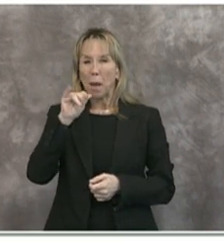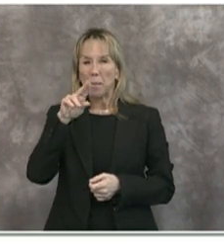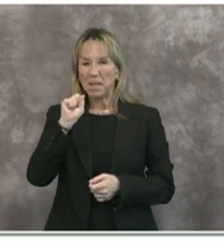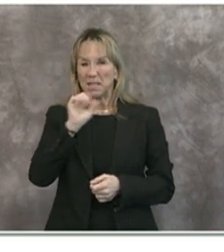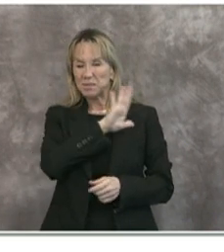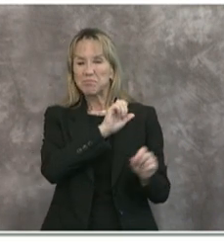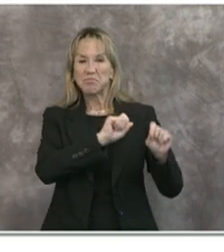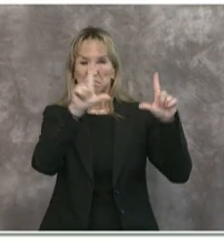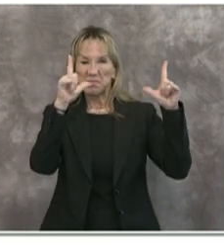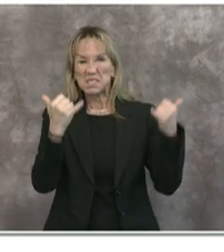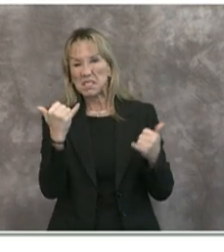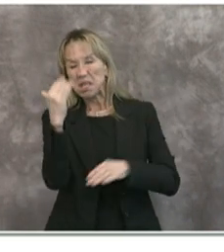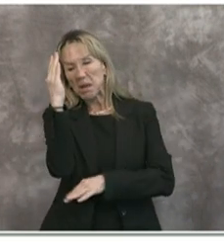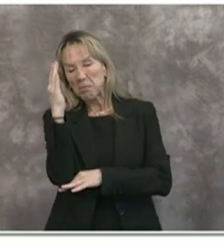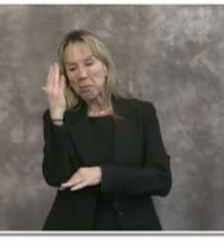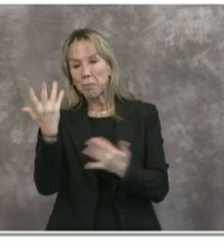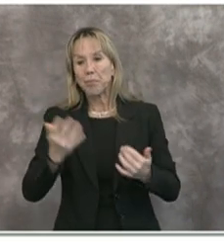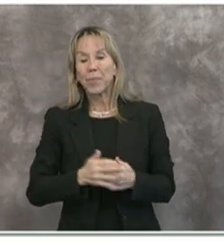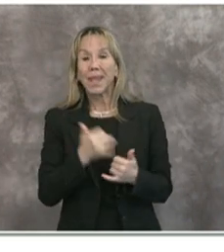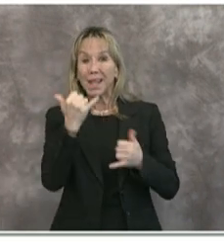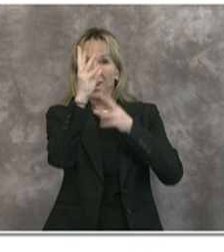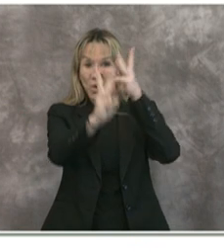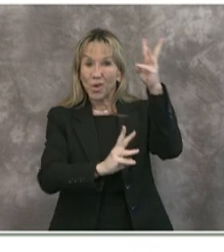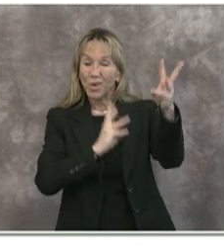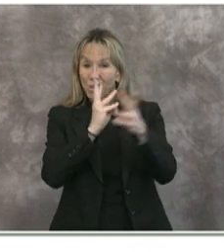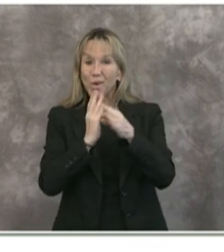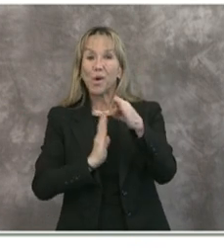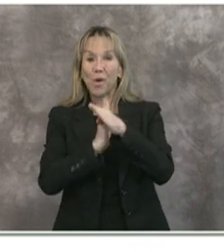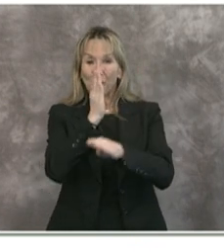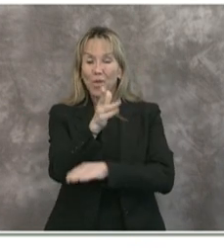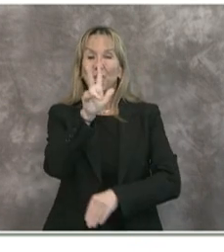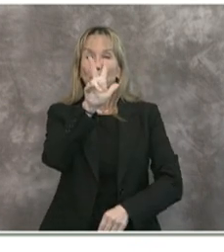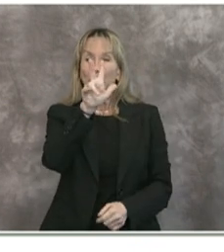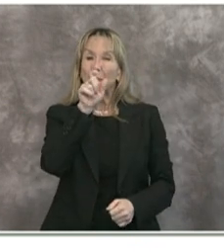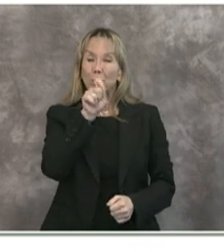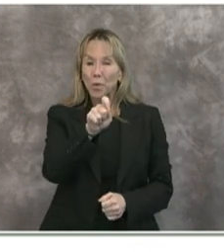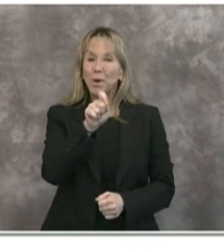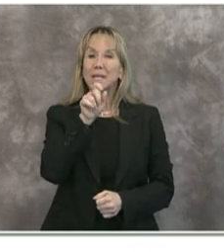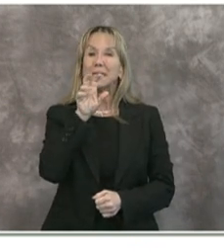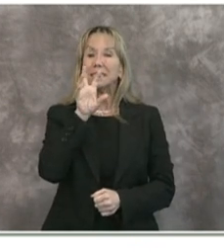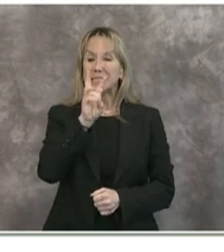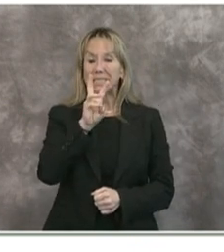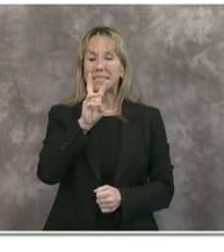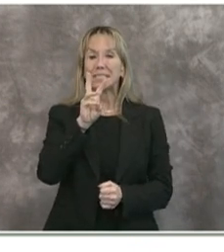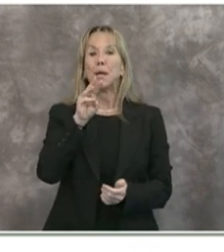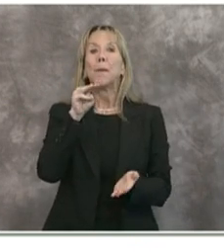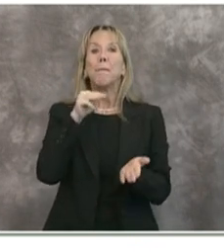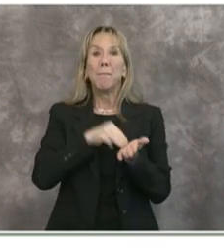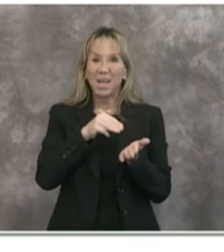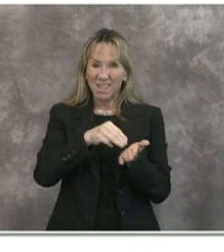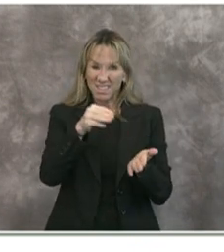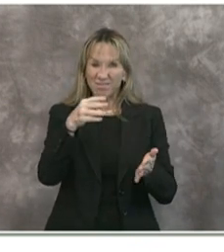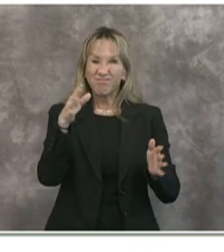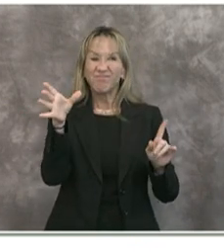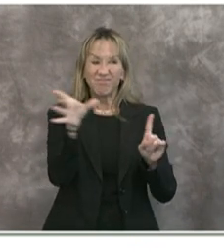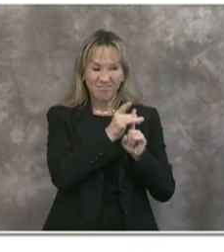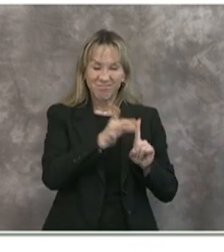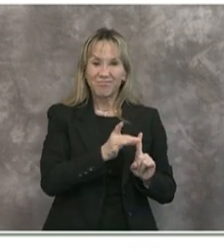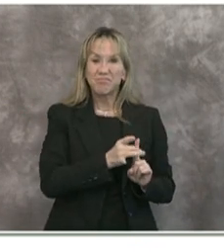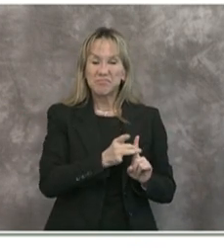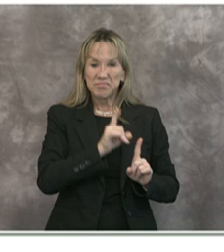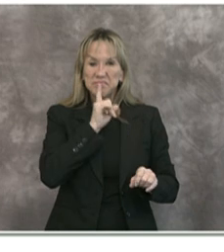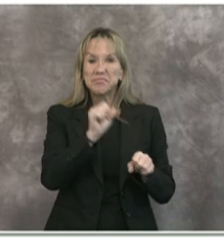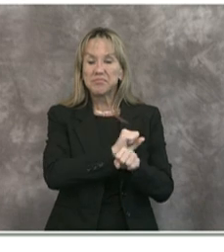today, globally, there are now over 3.6 million positive cases,